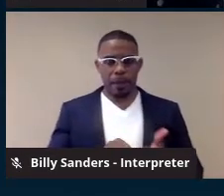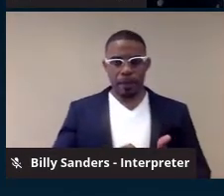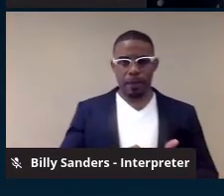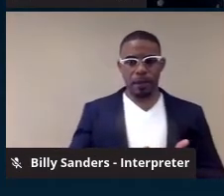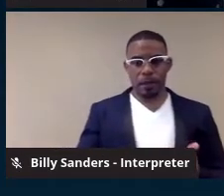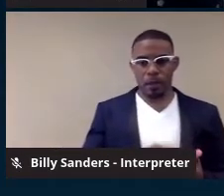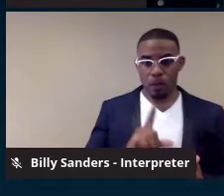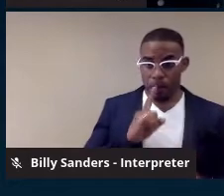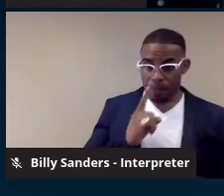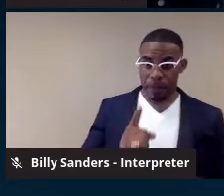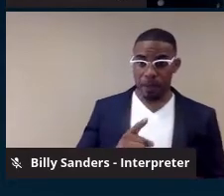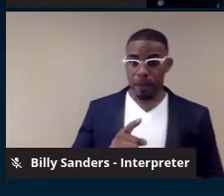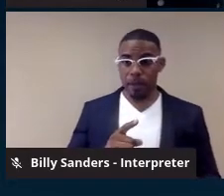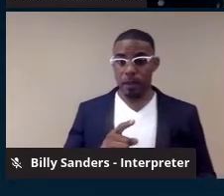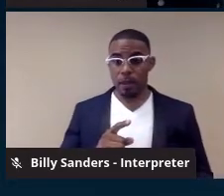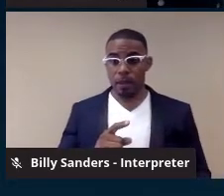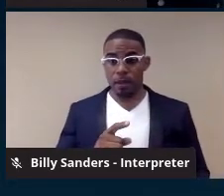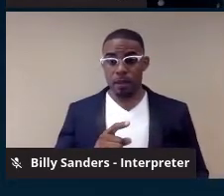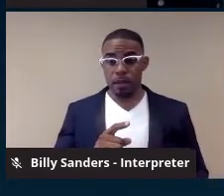One being